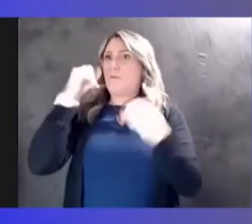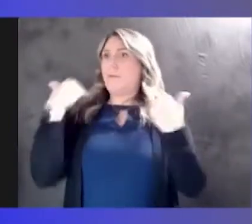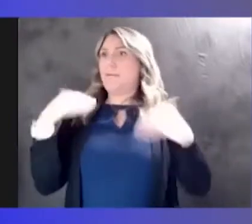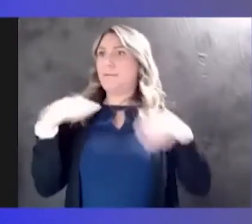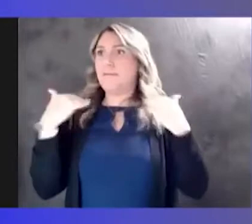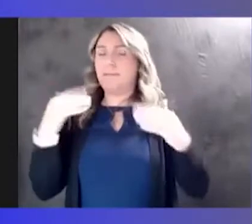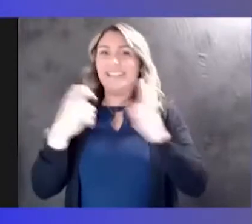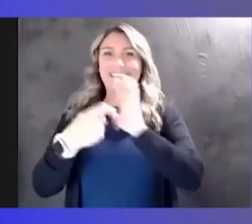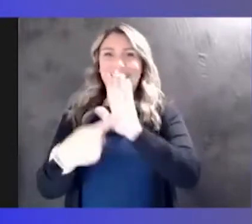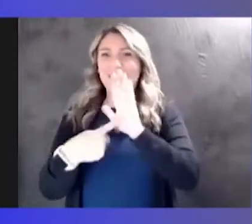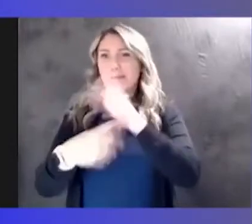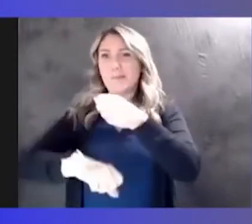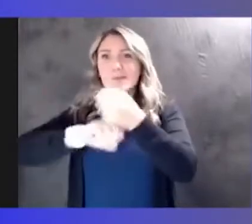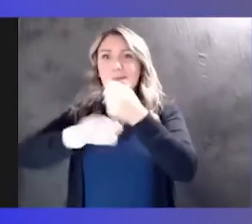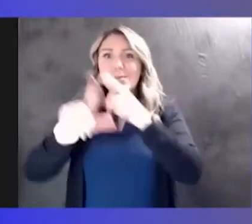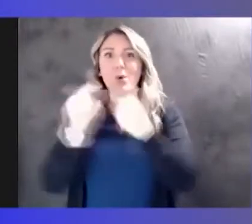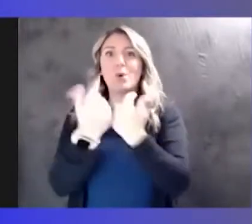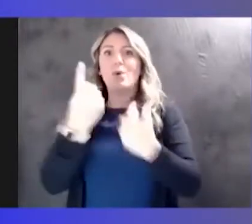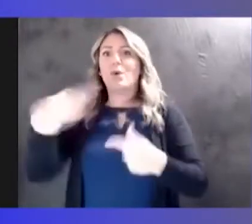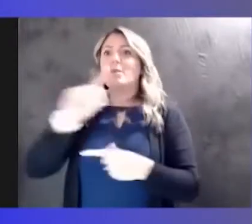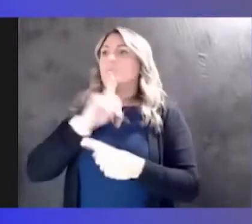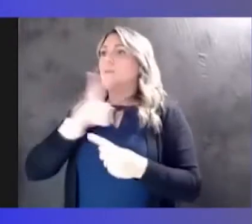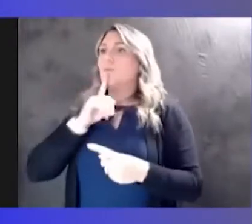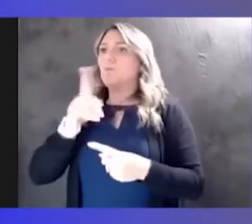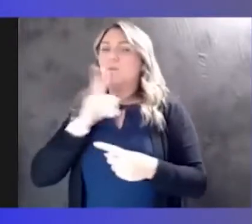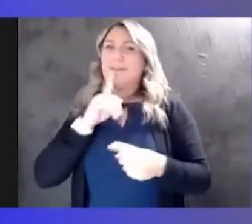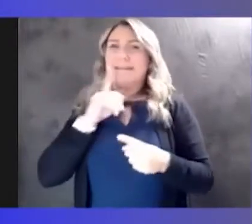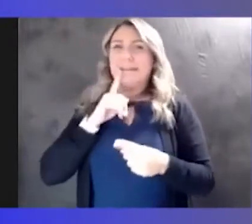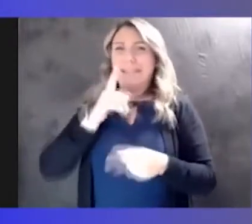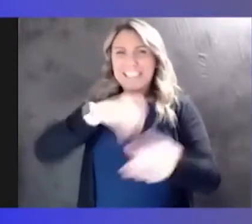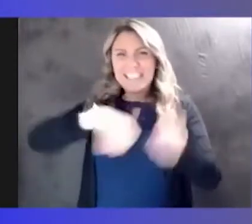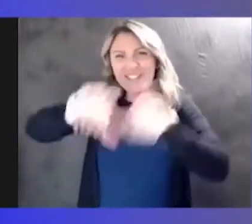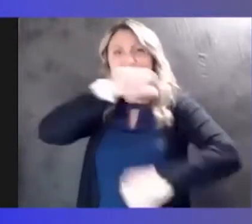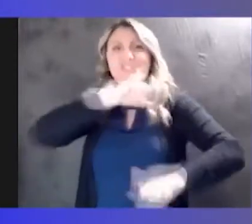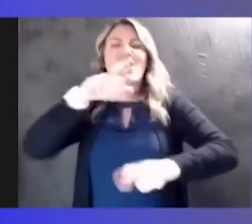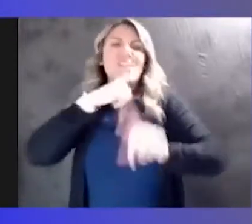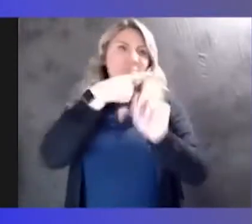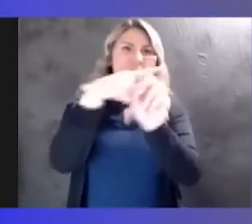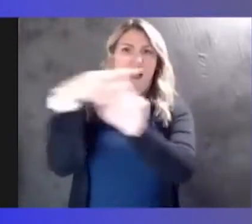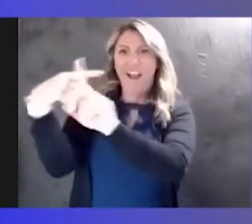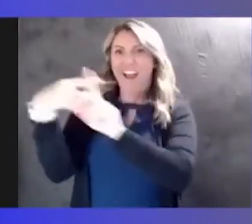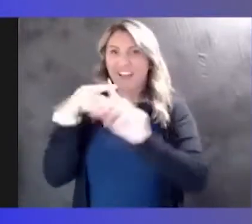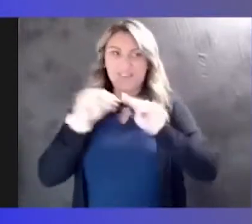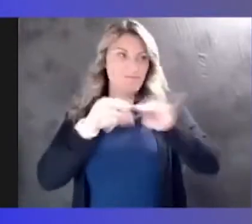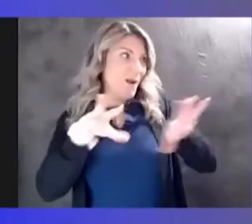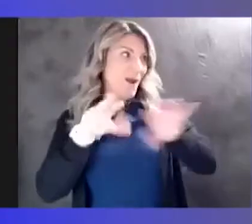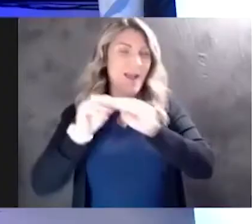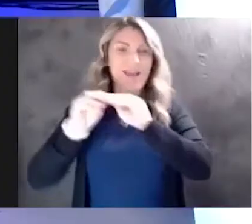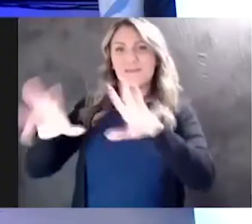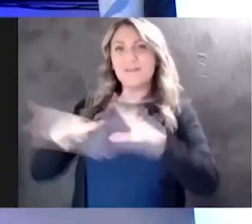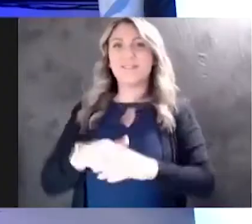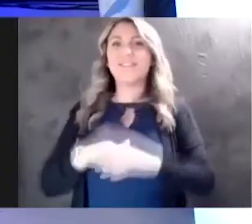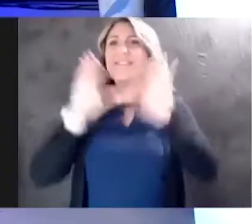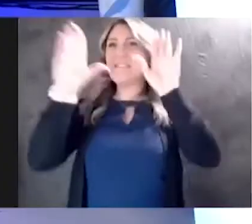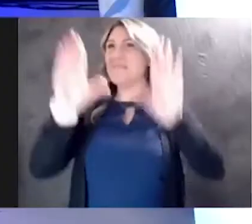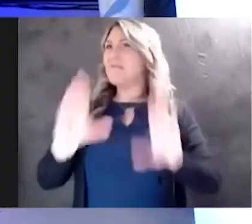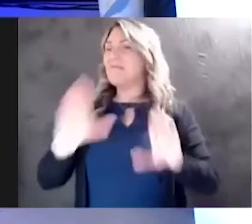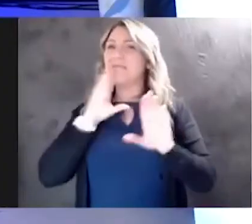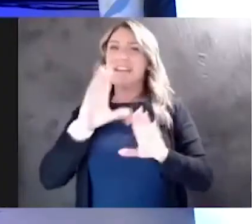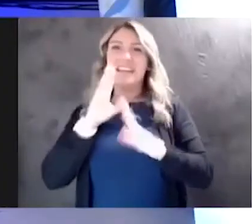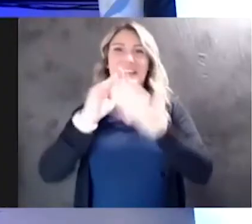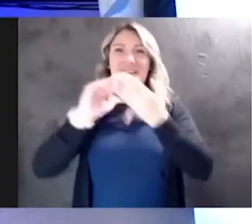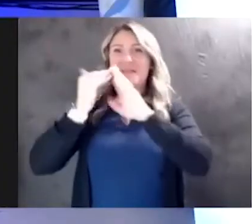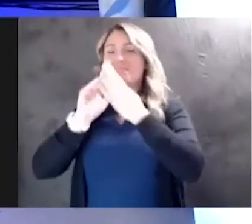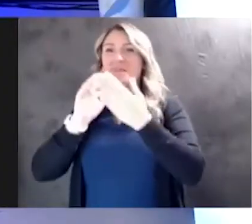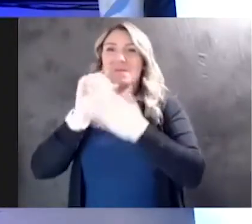group. They really feed off each other and just do amazing work. All right, we're going to get to your community questions here in just a moment,